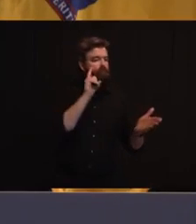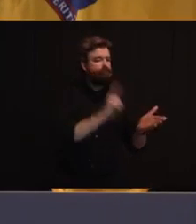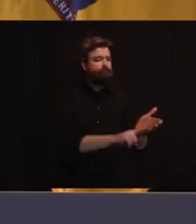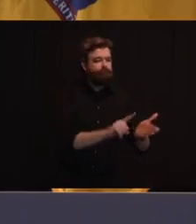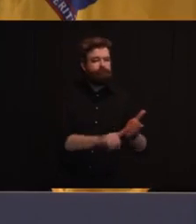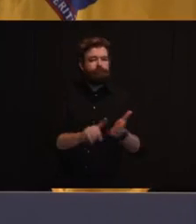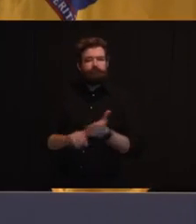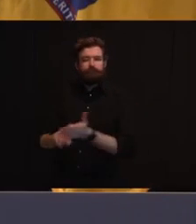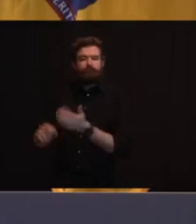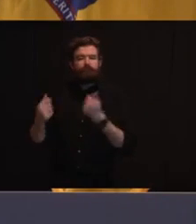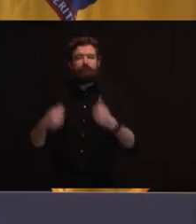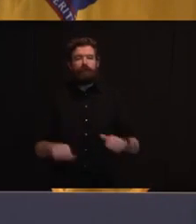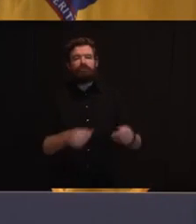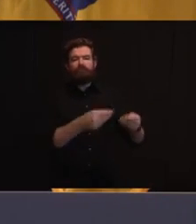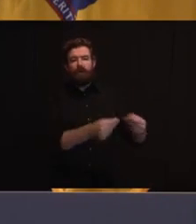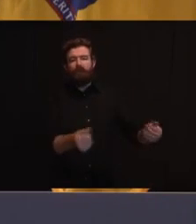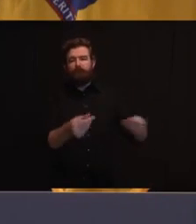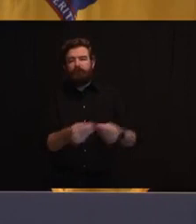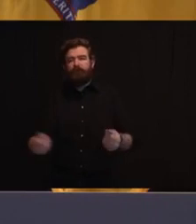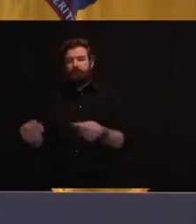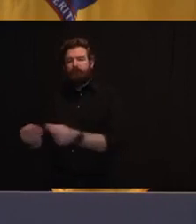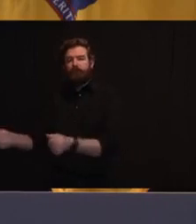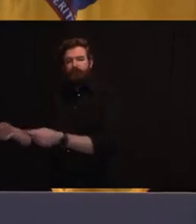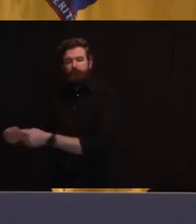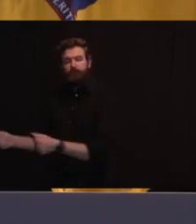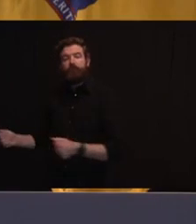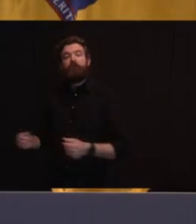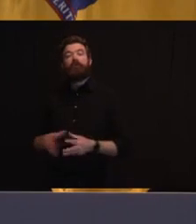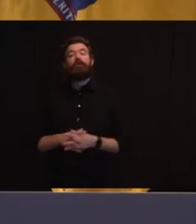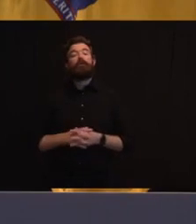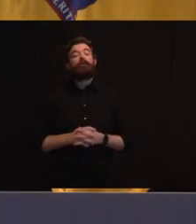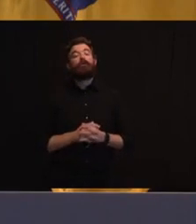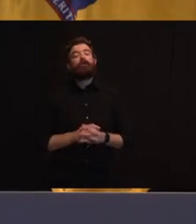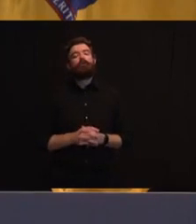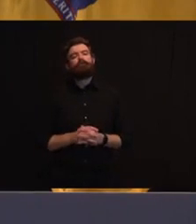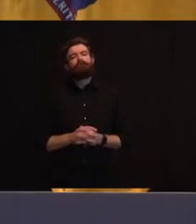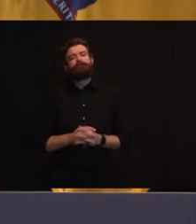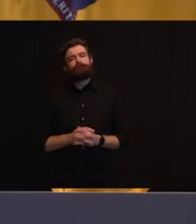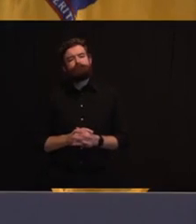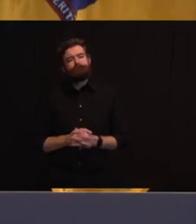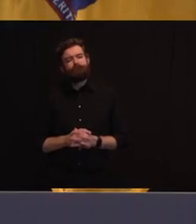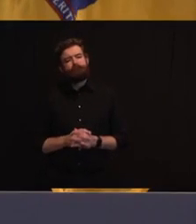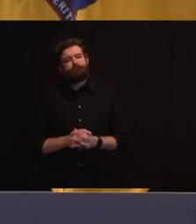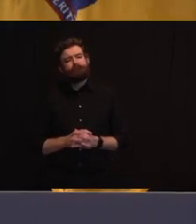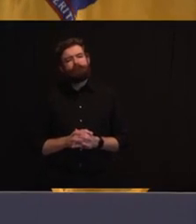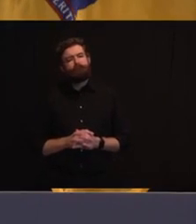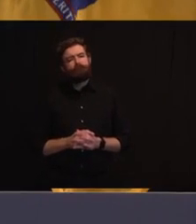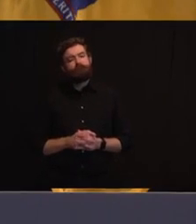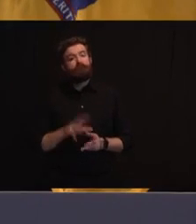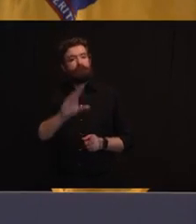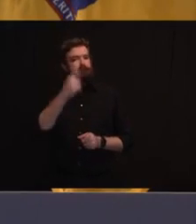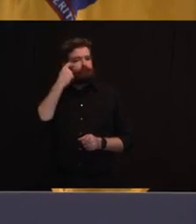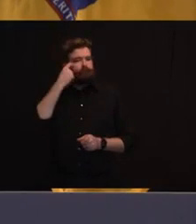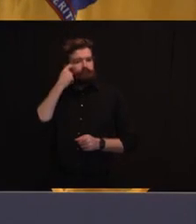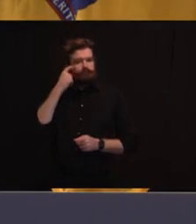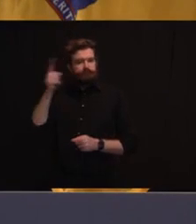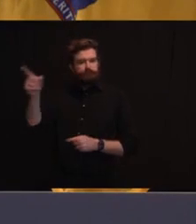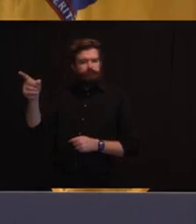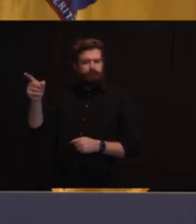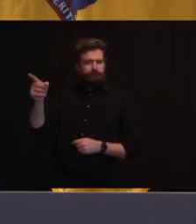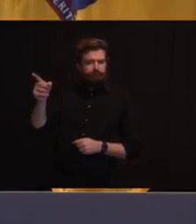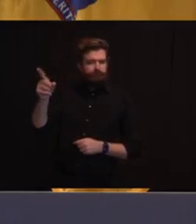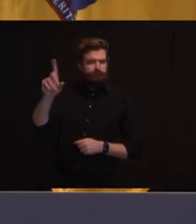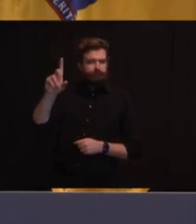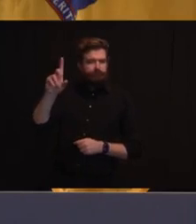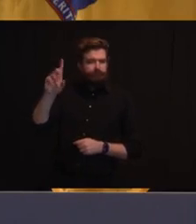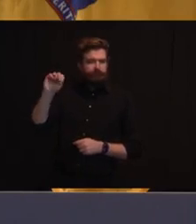could. To the question on Sue Fulton has just weighed in. They approved the regulations